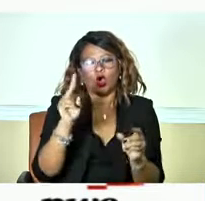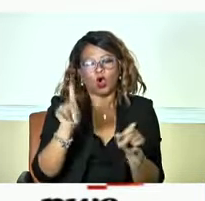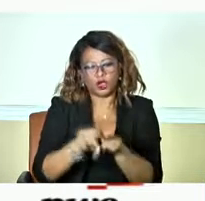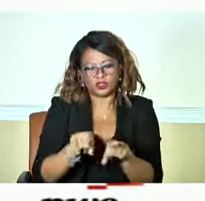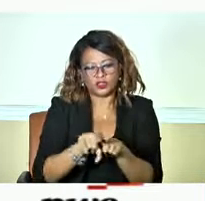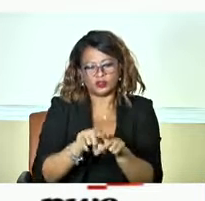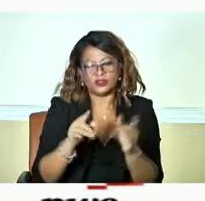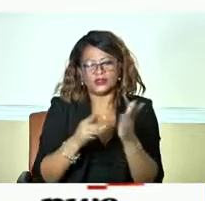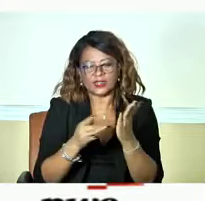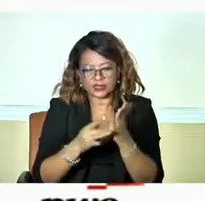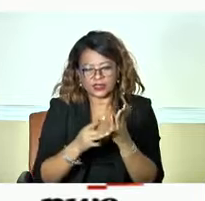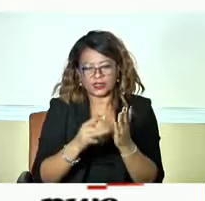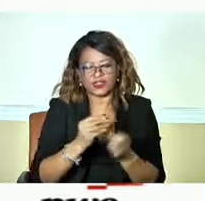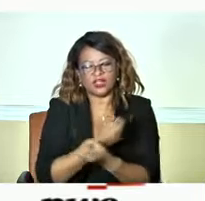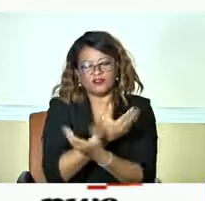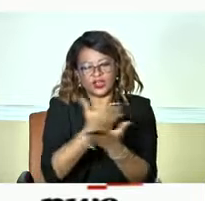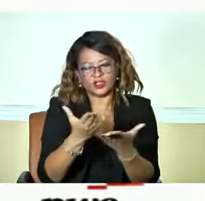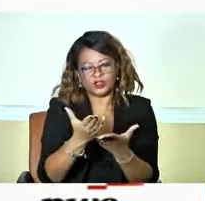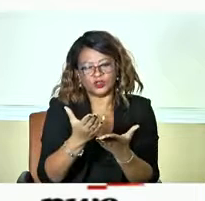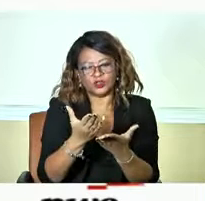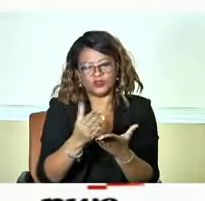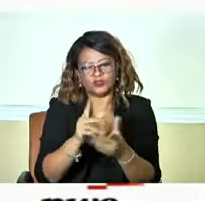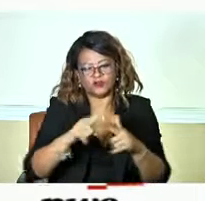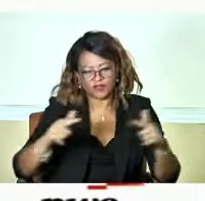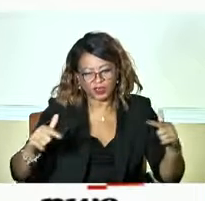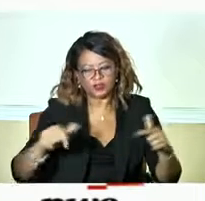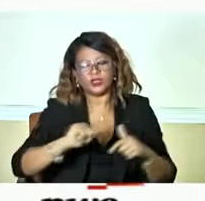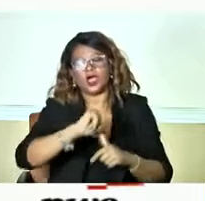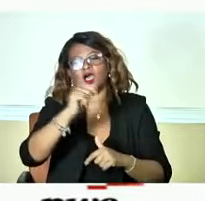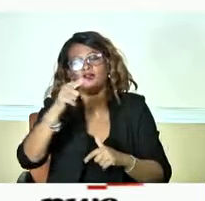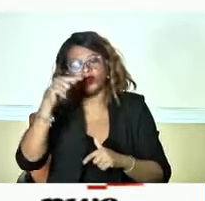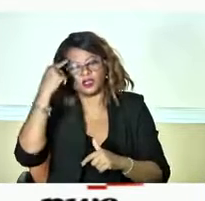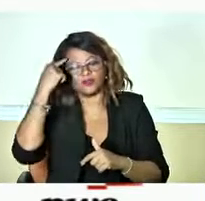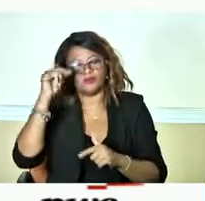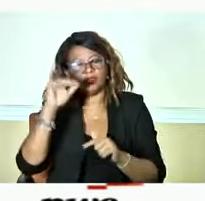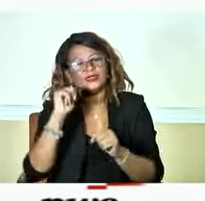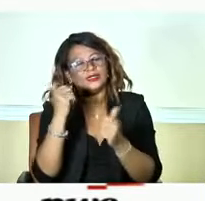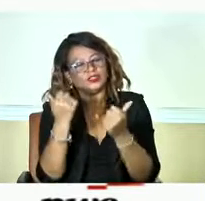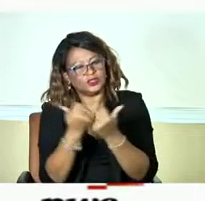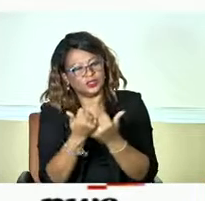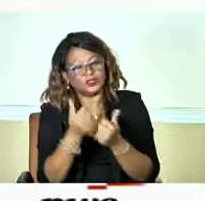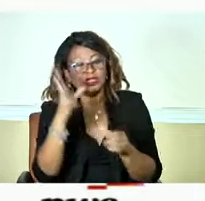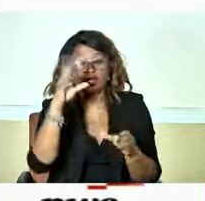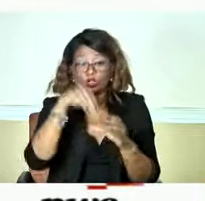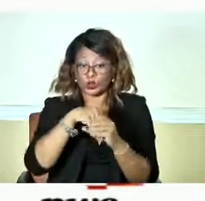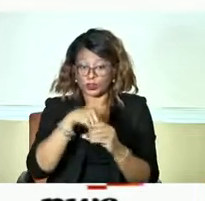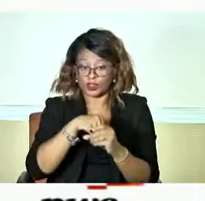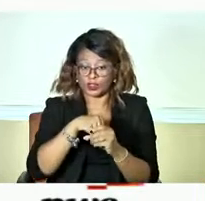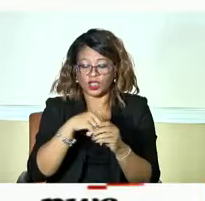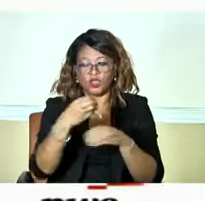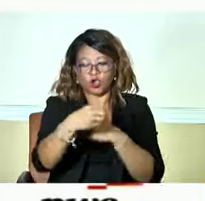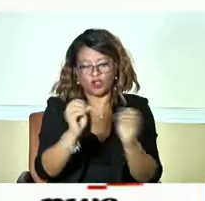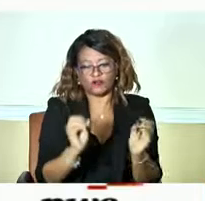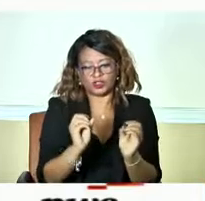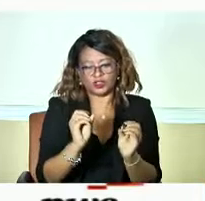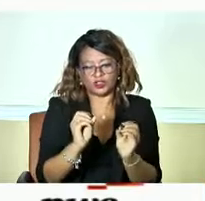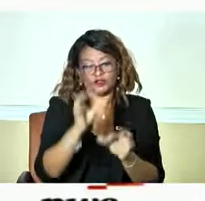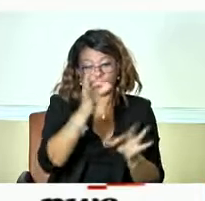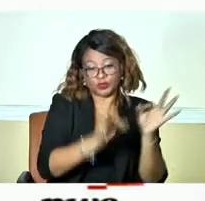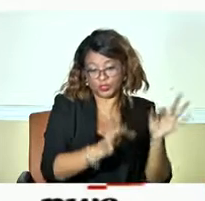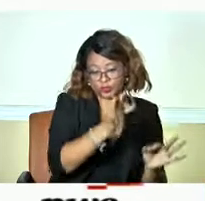providing technical advice to various other government agencies, including the Office of the